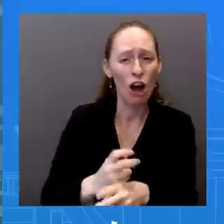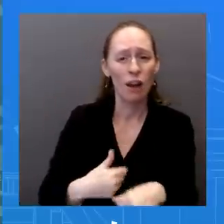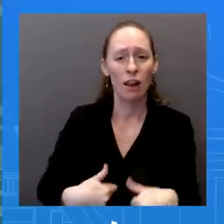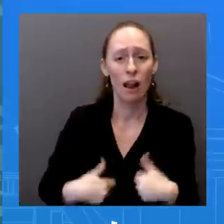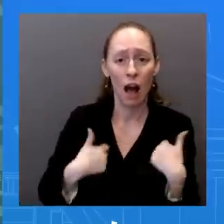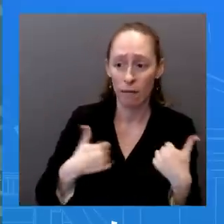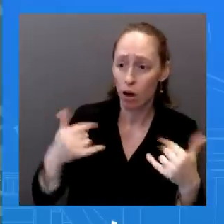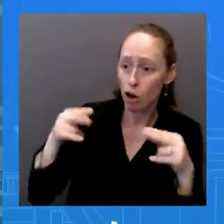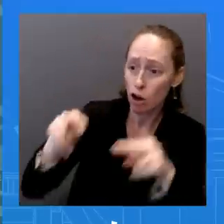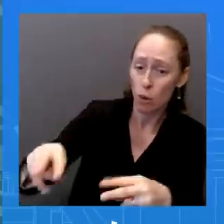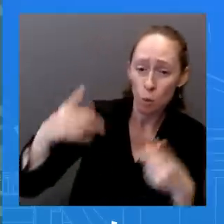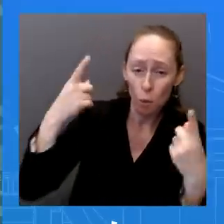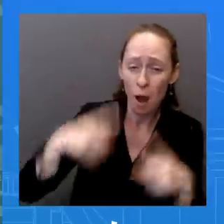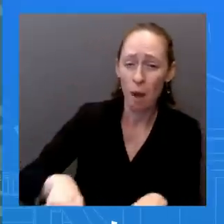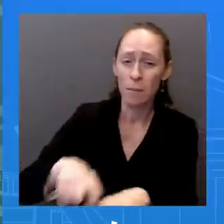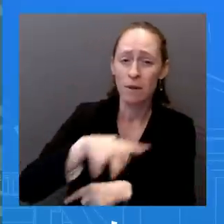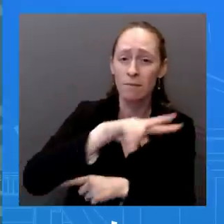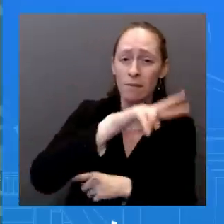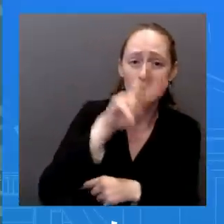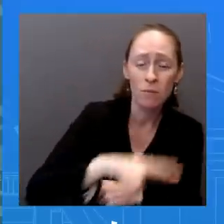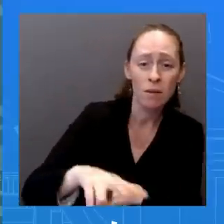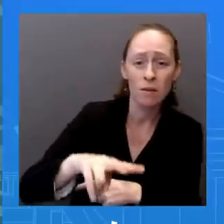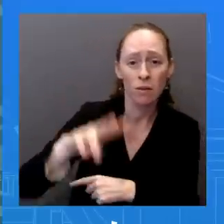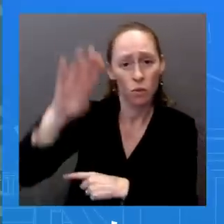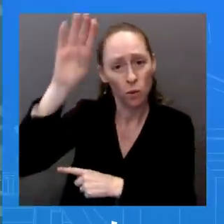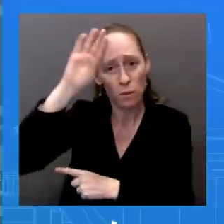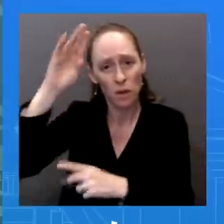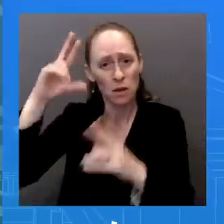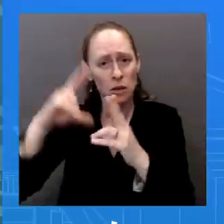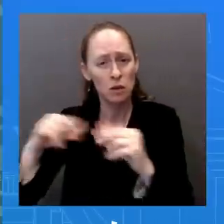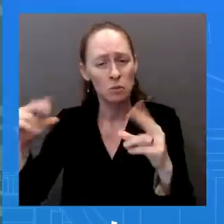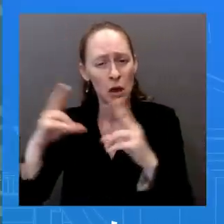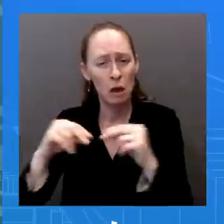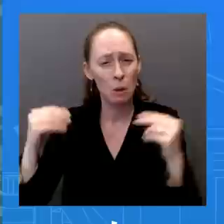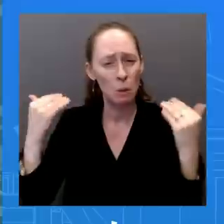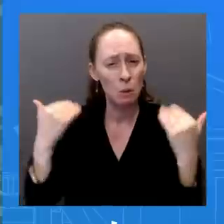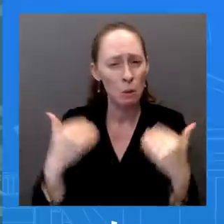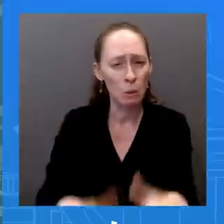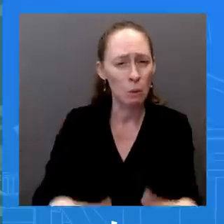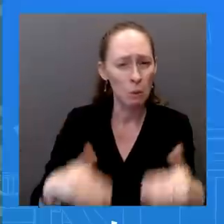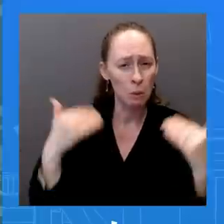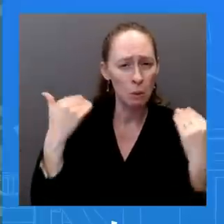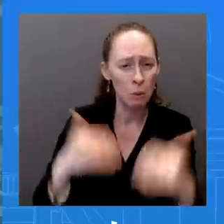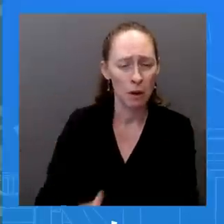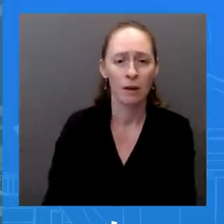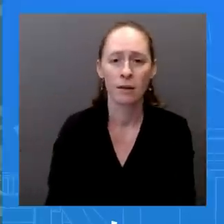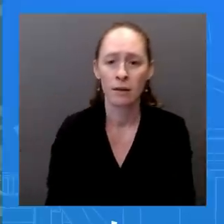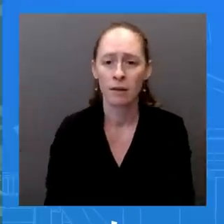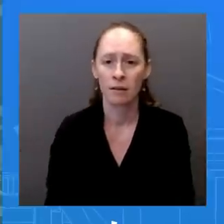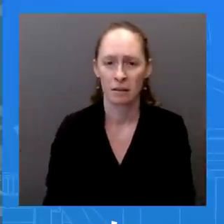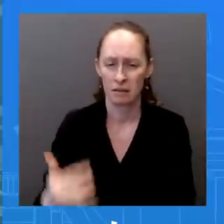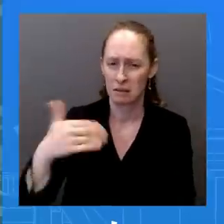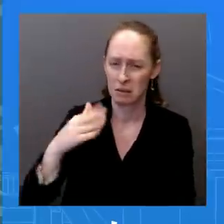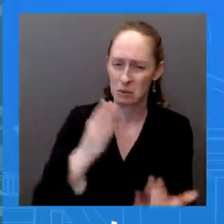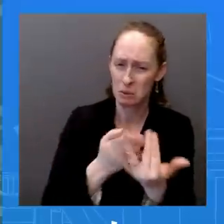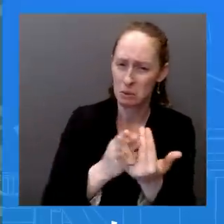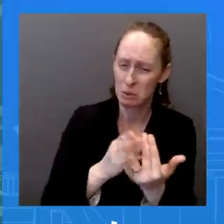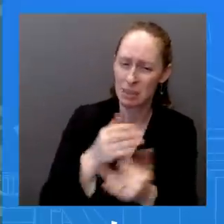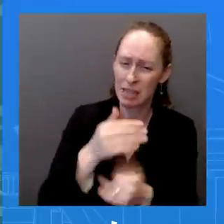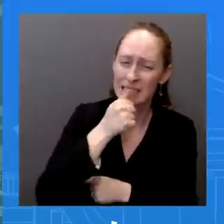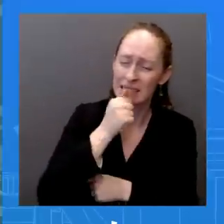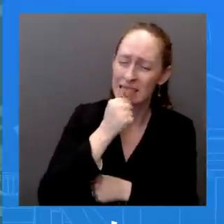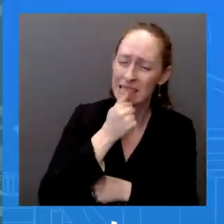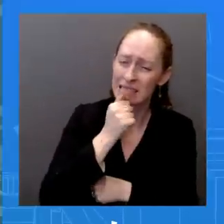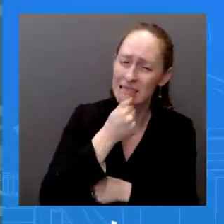Cuba, they are fleeing political persecution only to be used as a political pawn by the Florida governor. And that